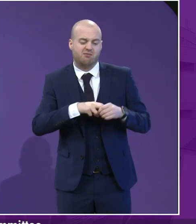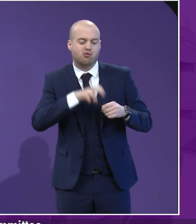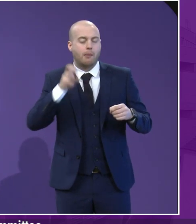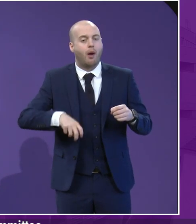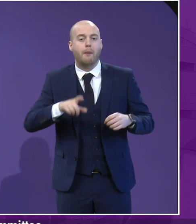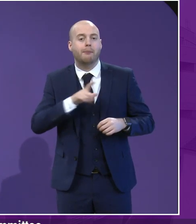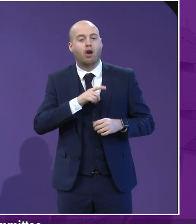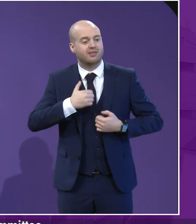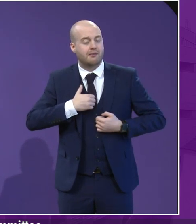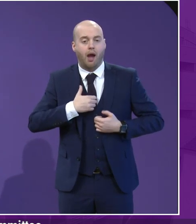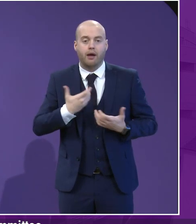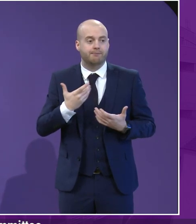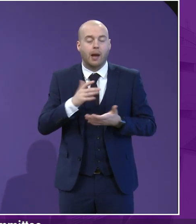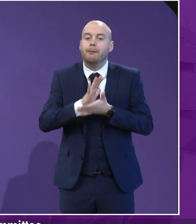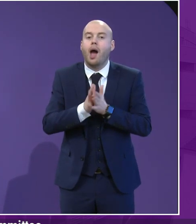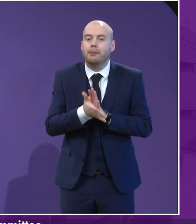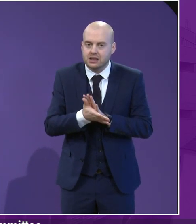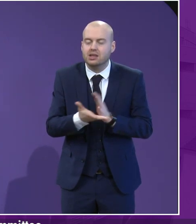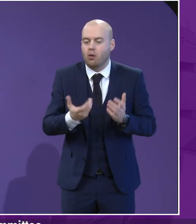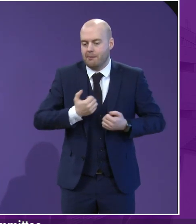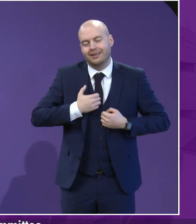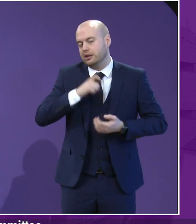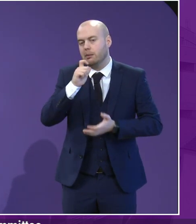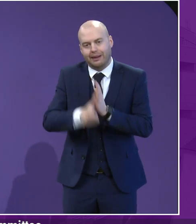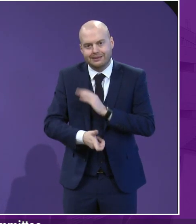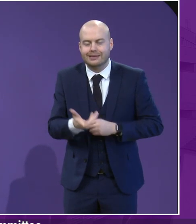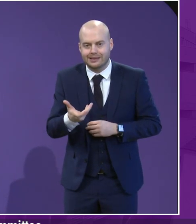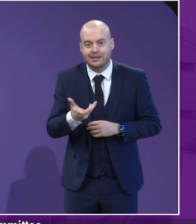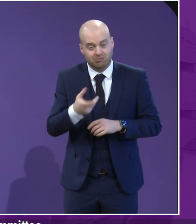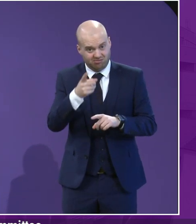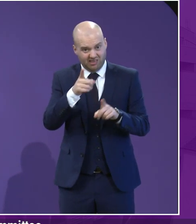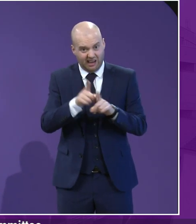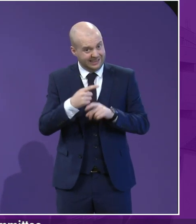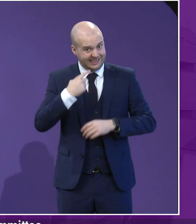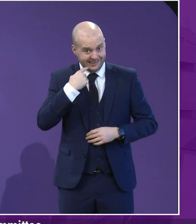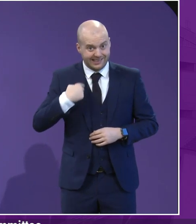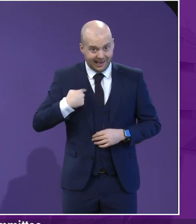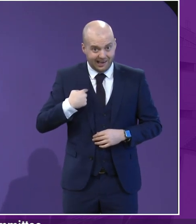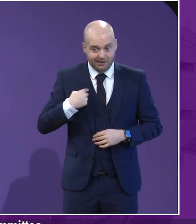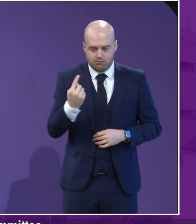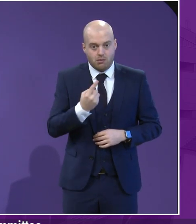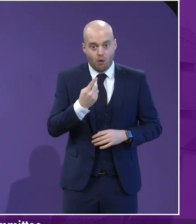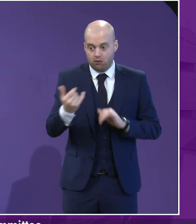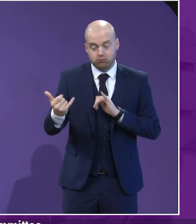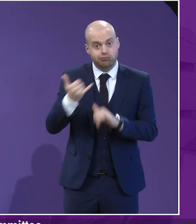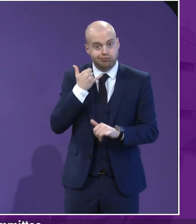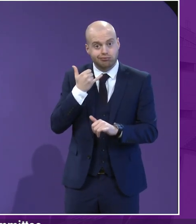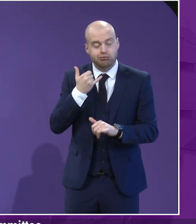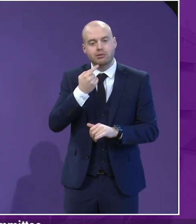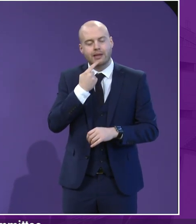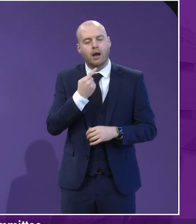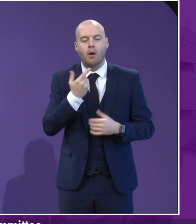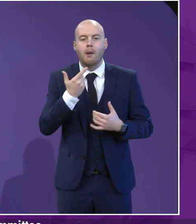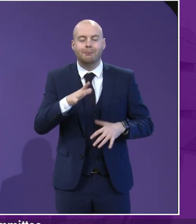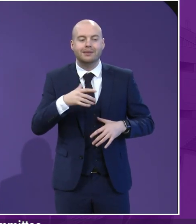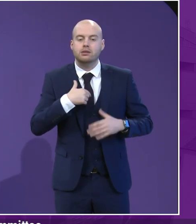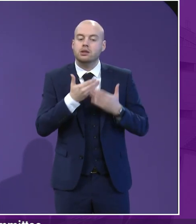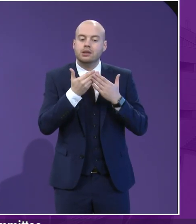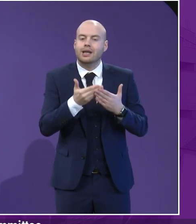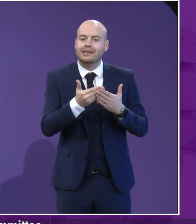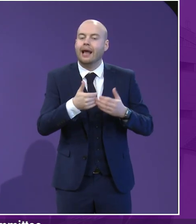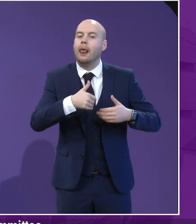and re-engage them and to stop them leaving? Rebecca. I'm not particularly aware of any